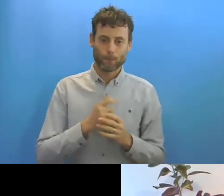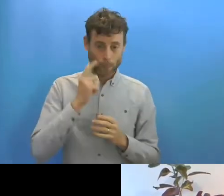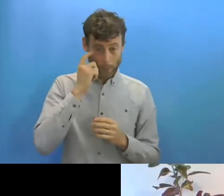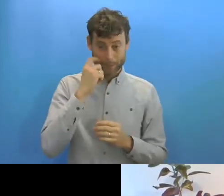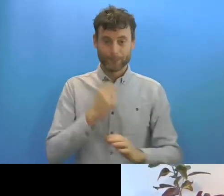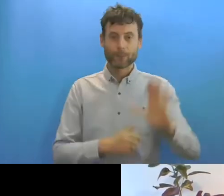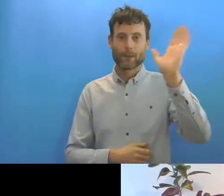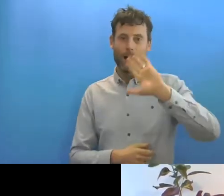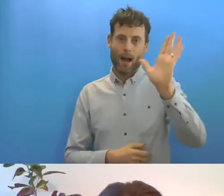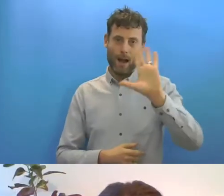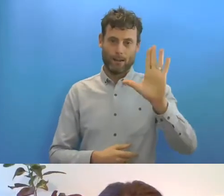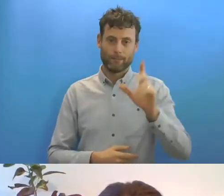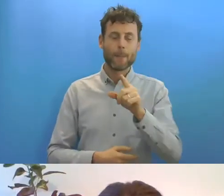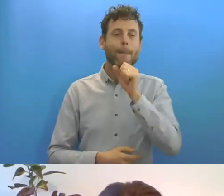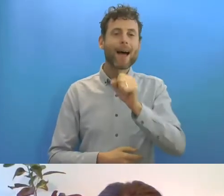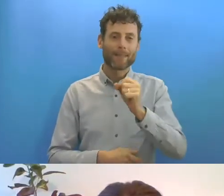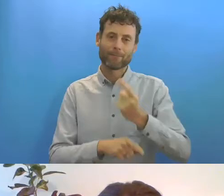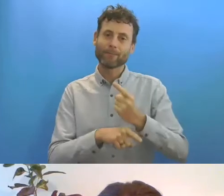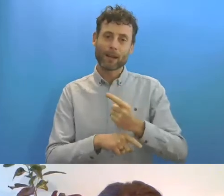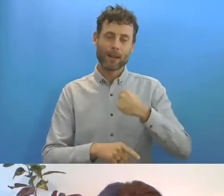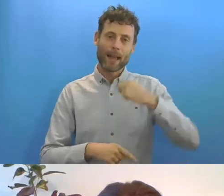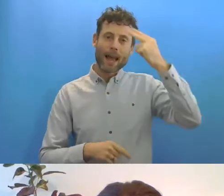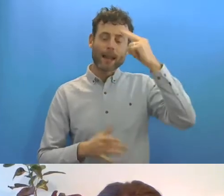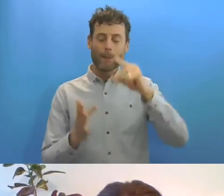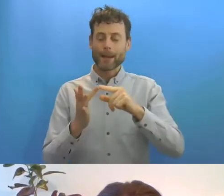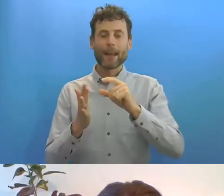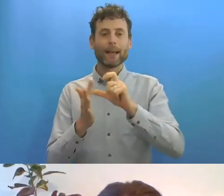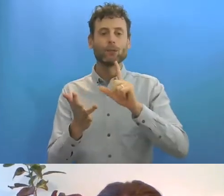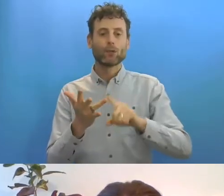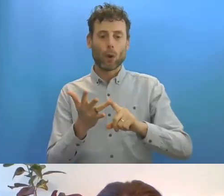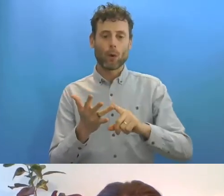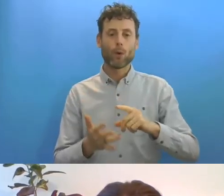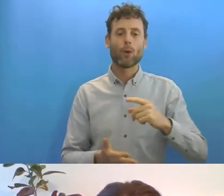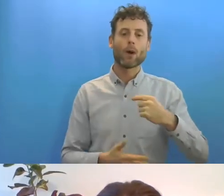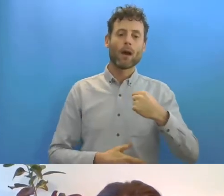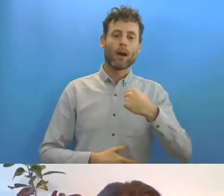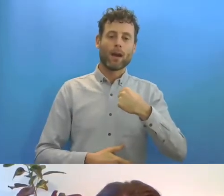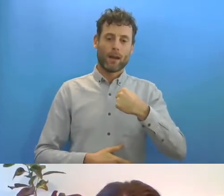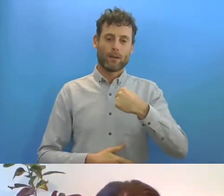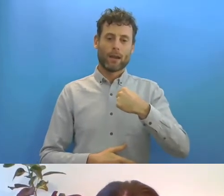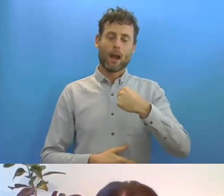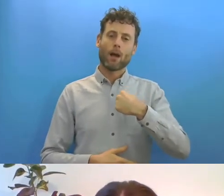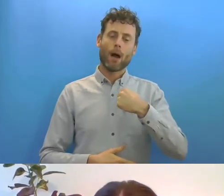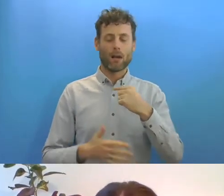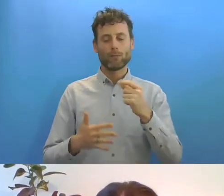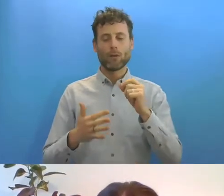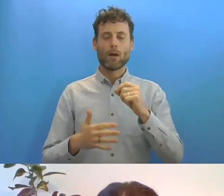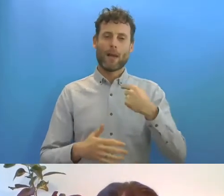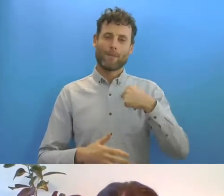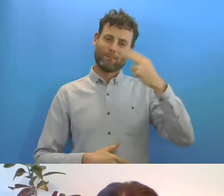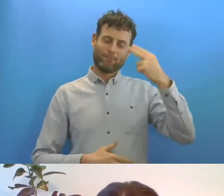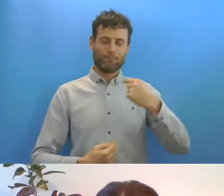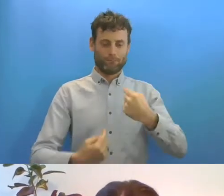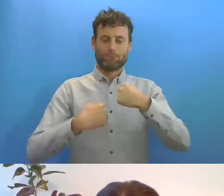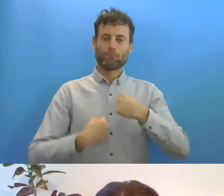Hi, I'm Ido, Ido Greengard. My pronouns are him,